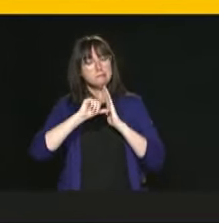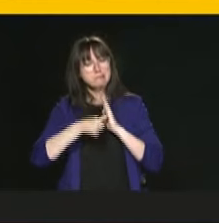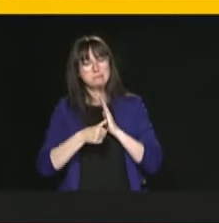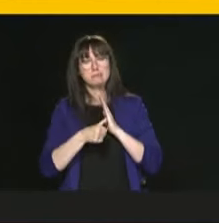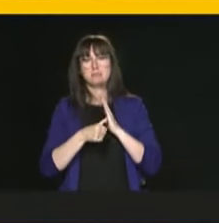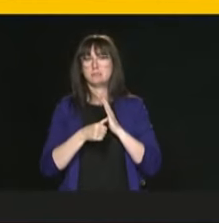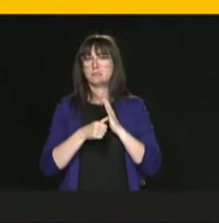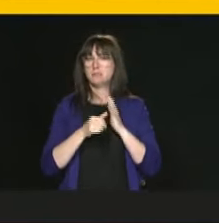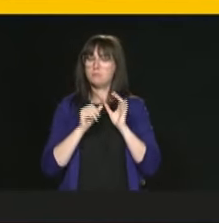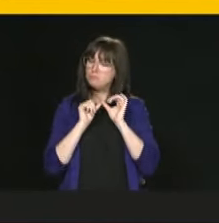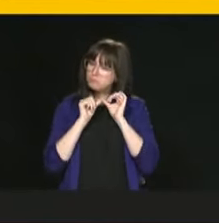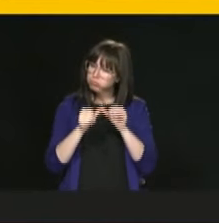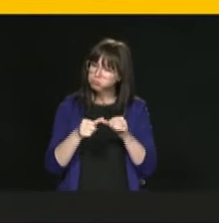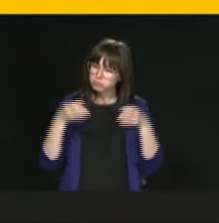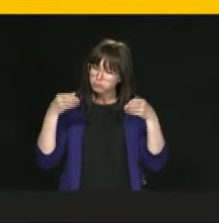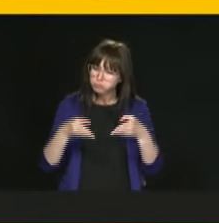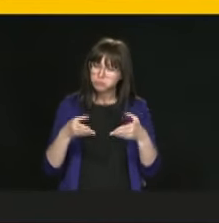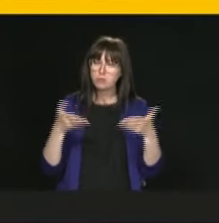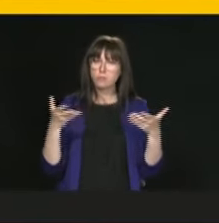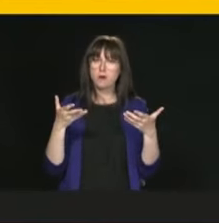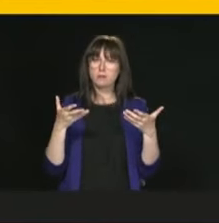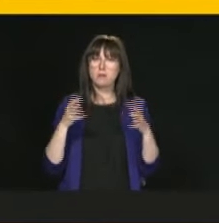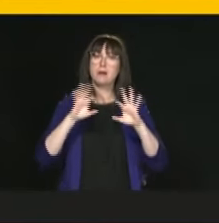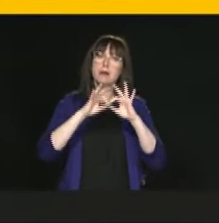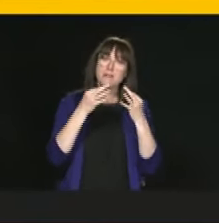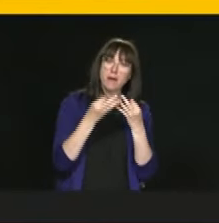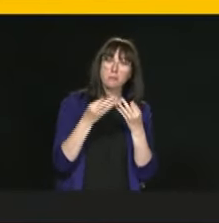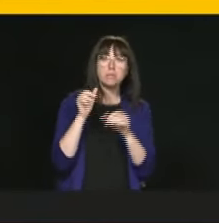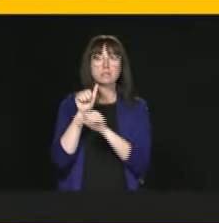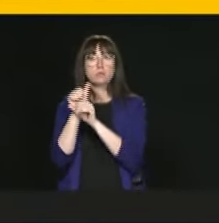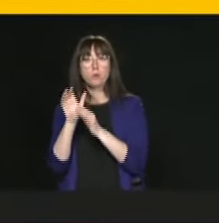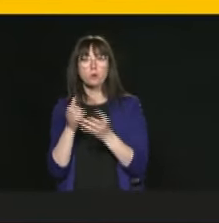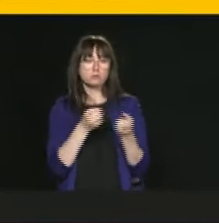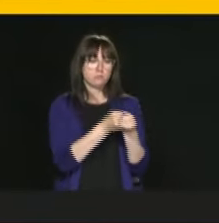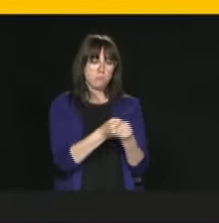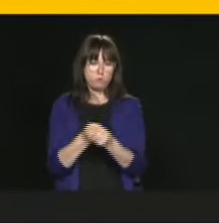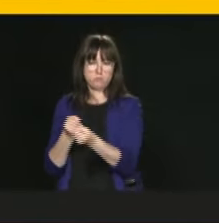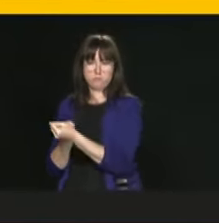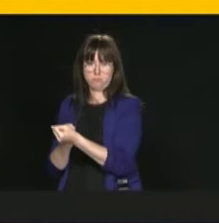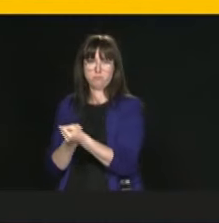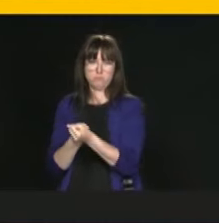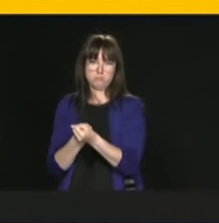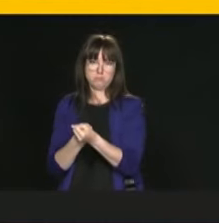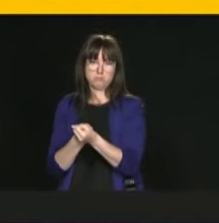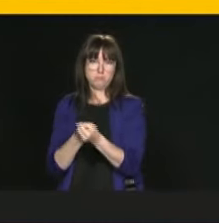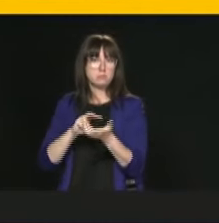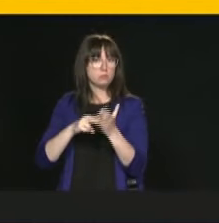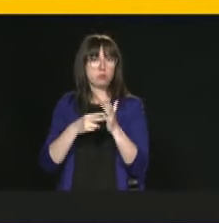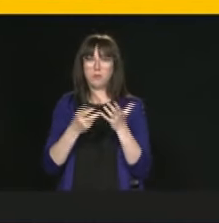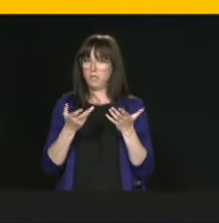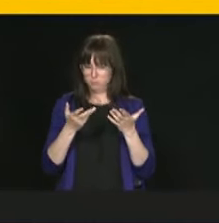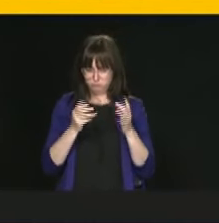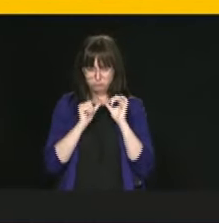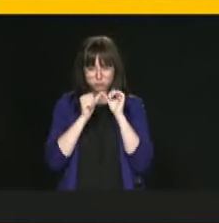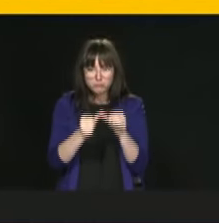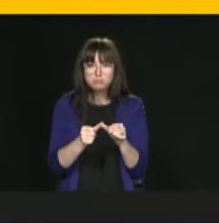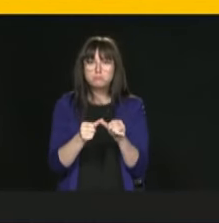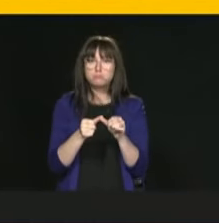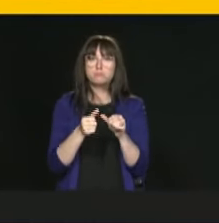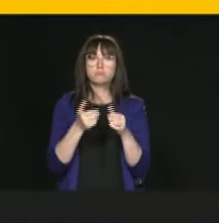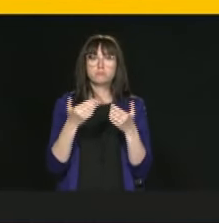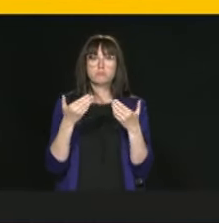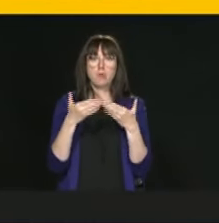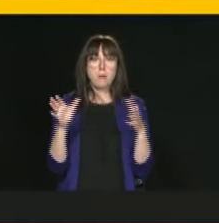be on supporting families and workers so that they can do what we all need to do to stop the spread of